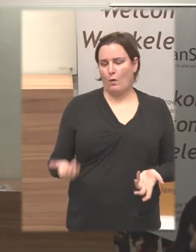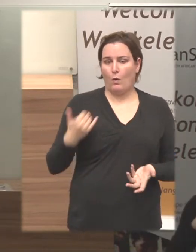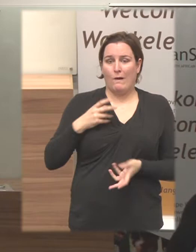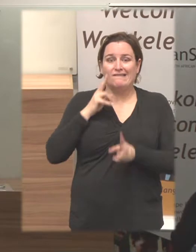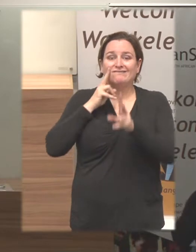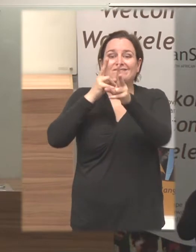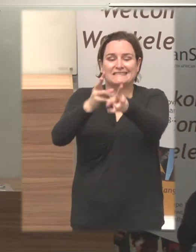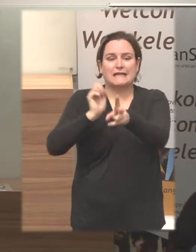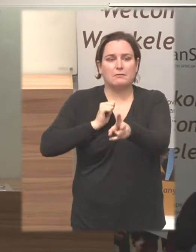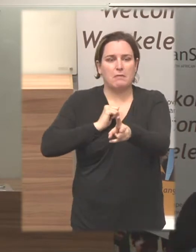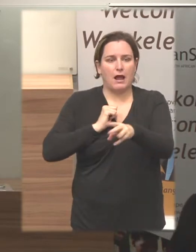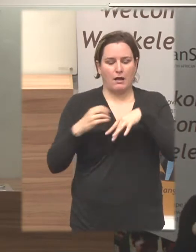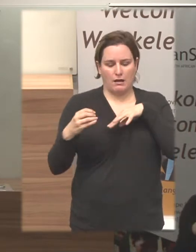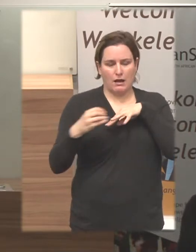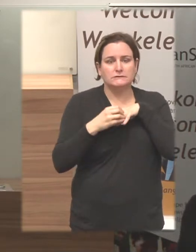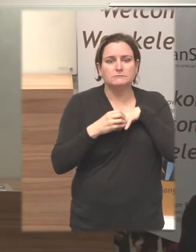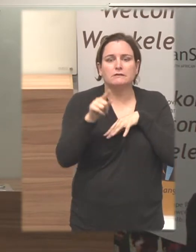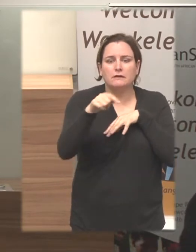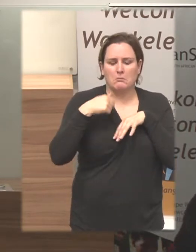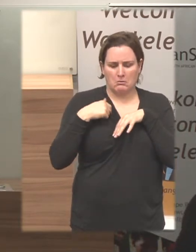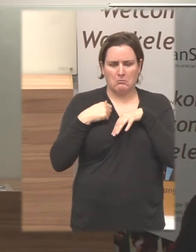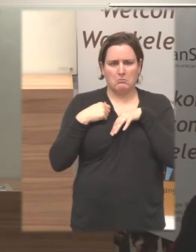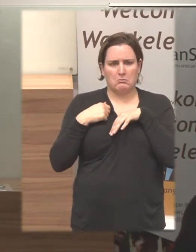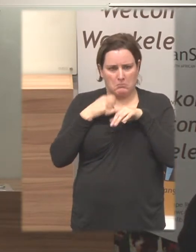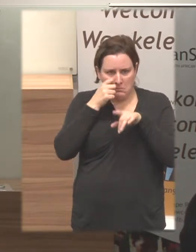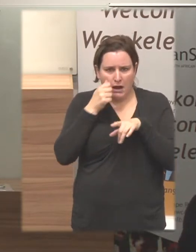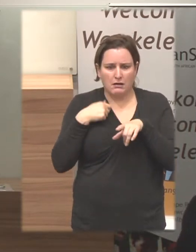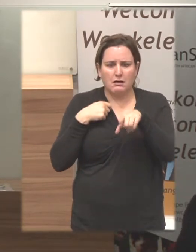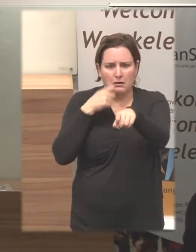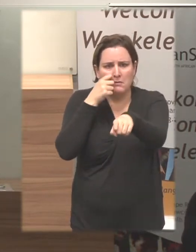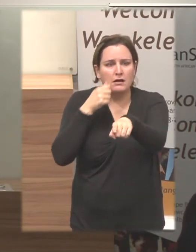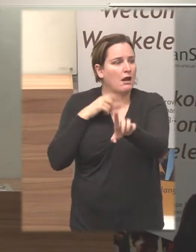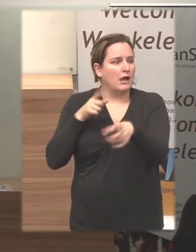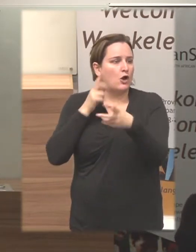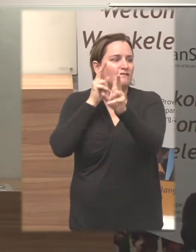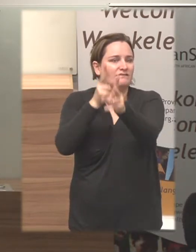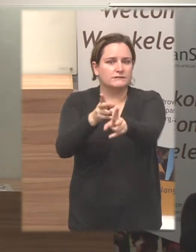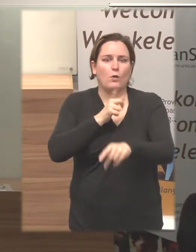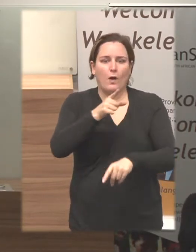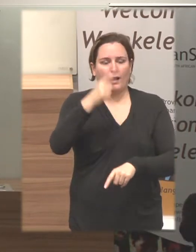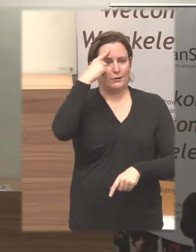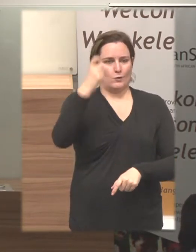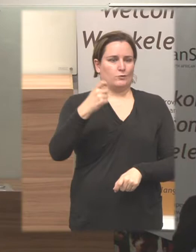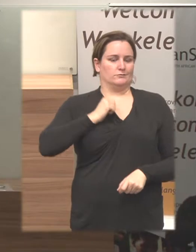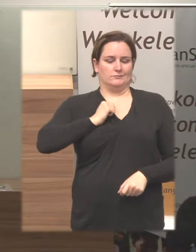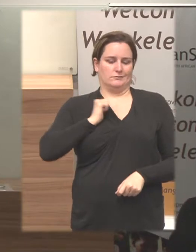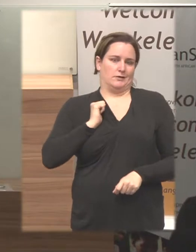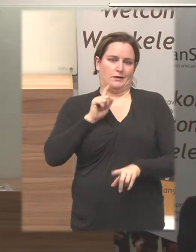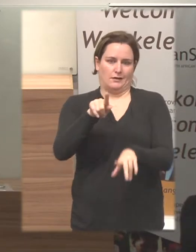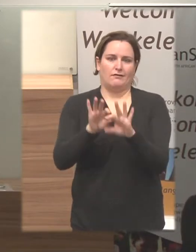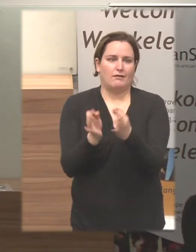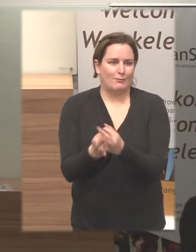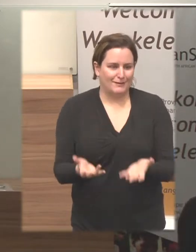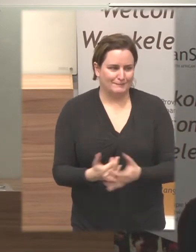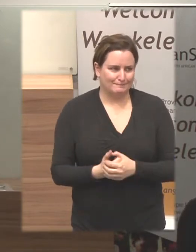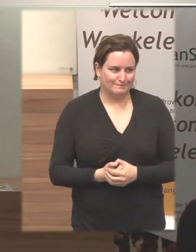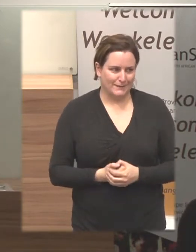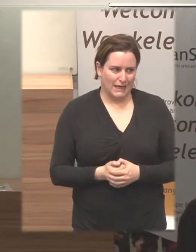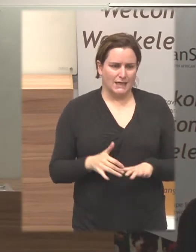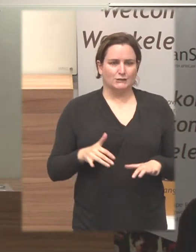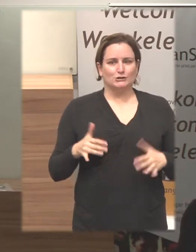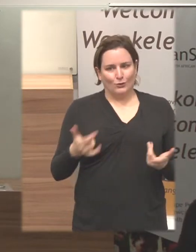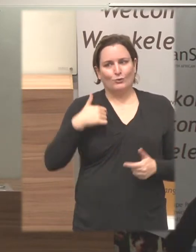in ICU. There are all sorts of things where your life is made difficult and you're made to